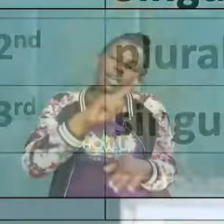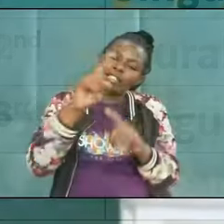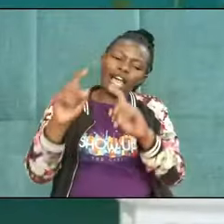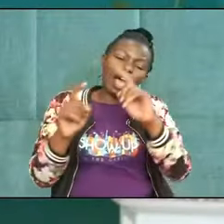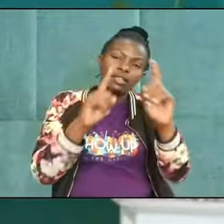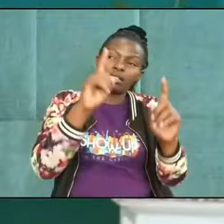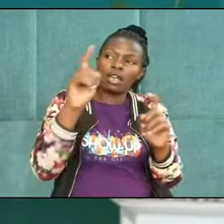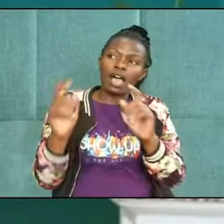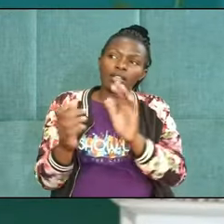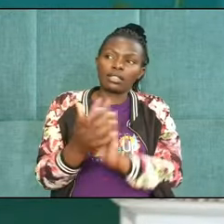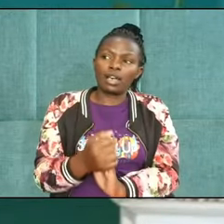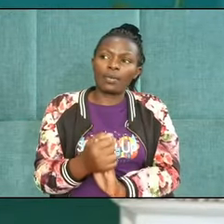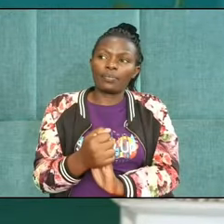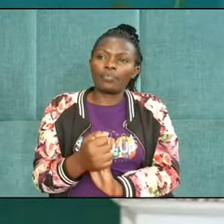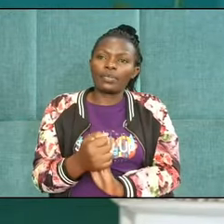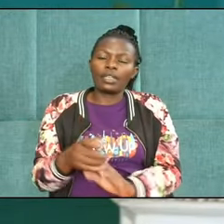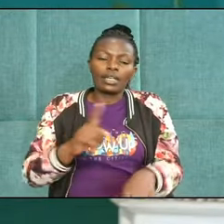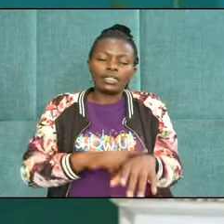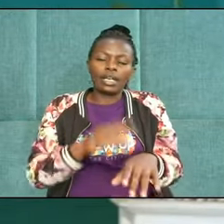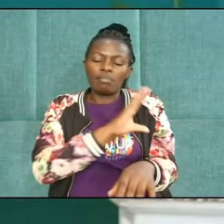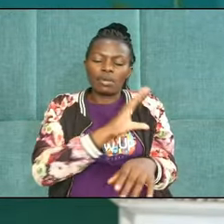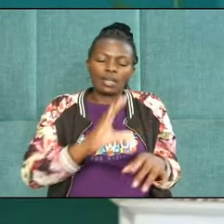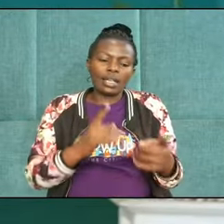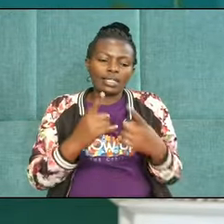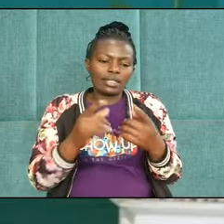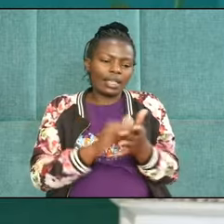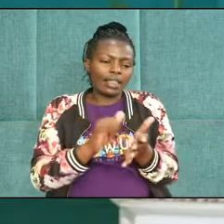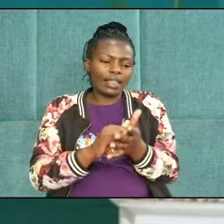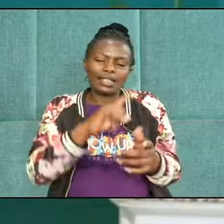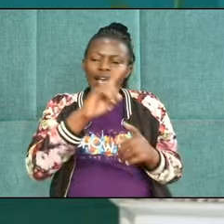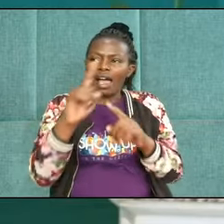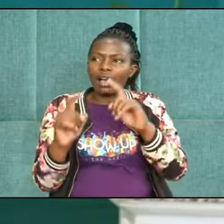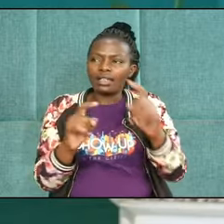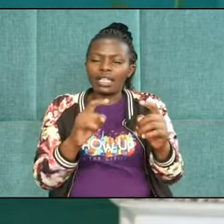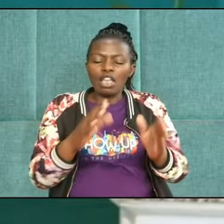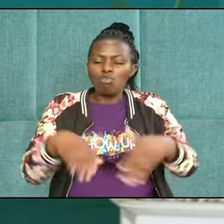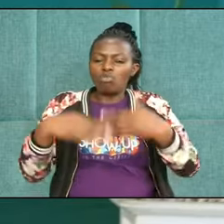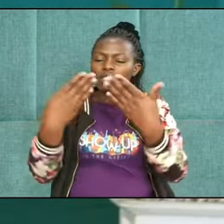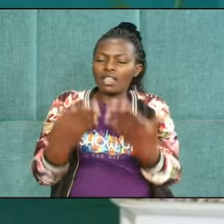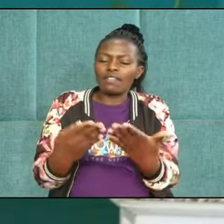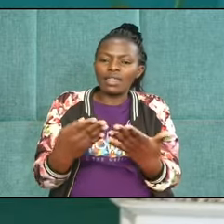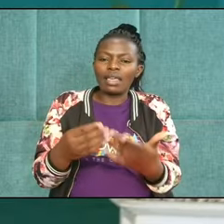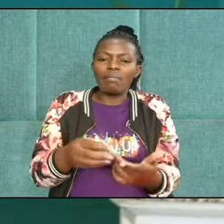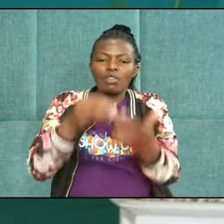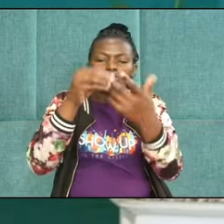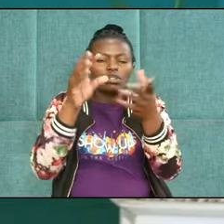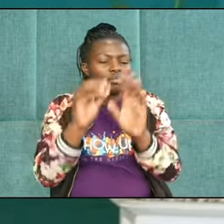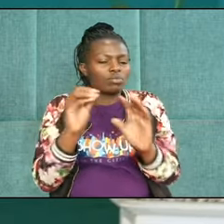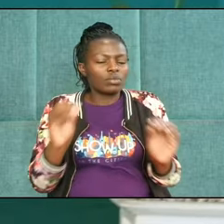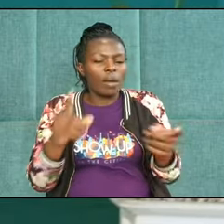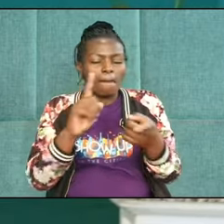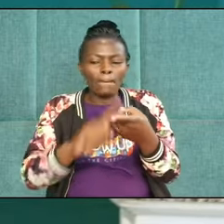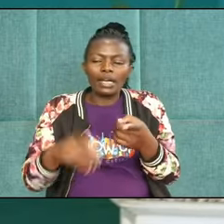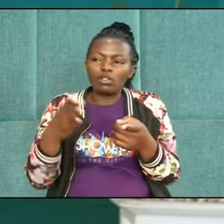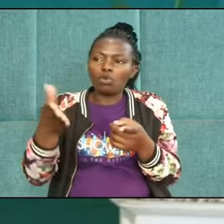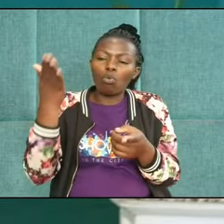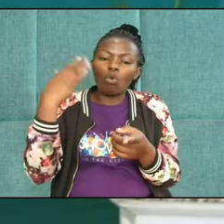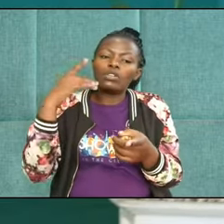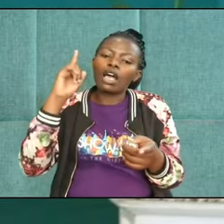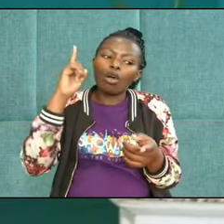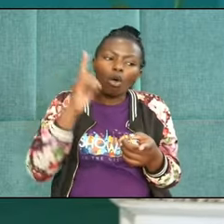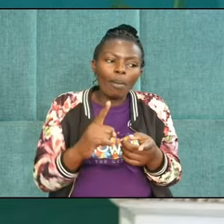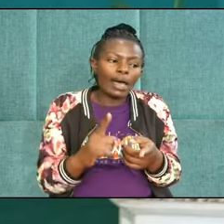Christ told his disciples, ask, he was not giving them an option. It was an imperative. It was a command. That's why the